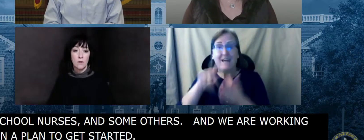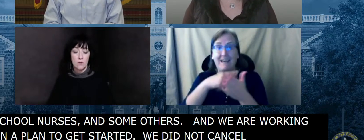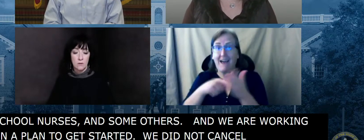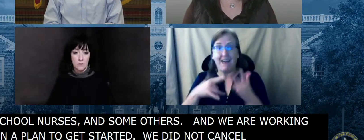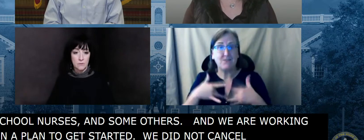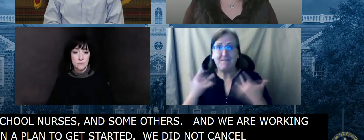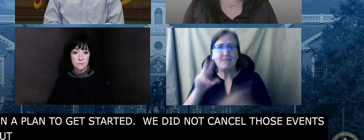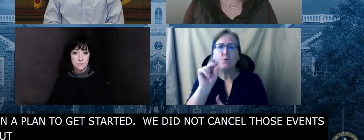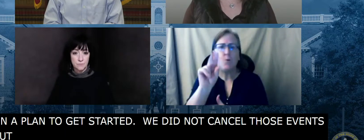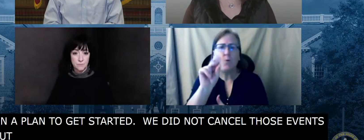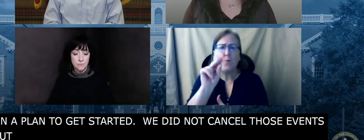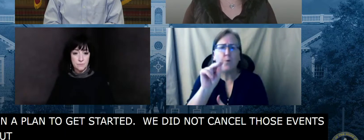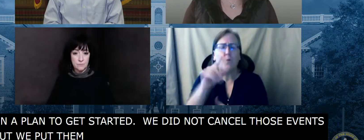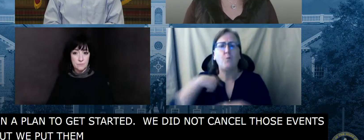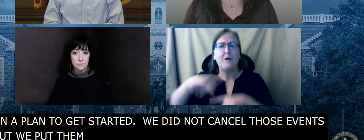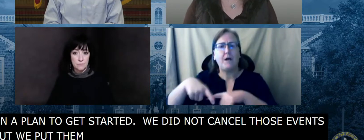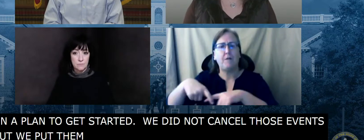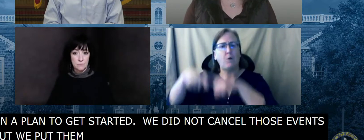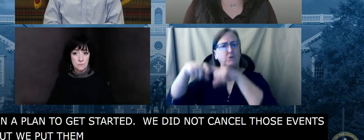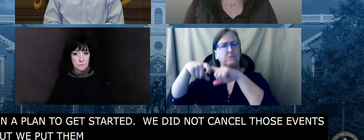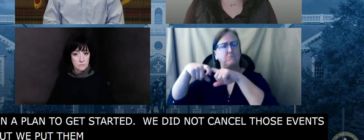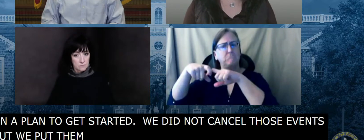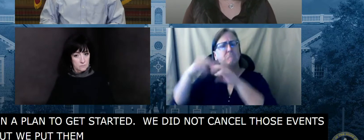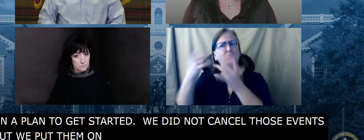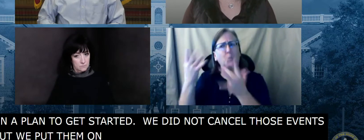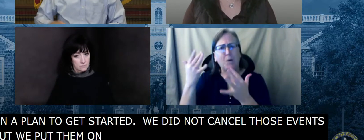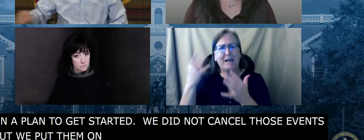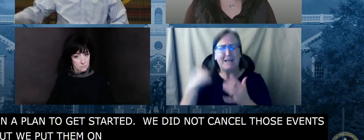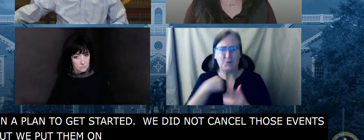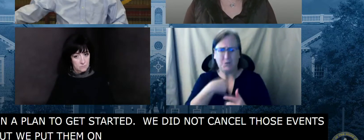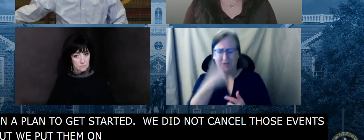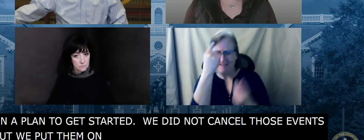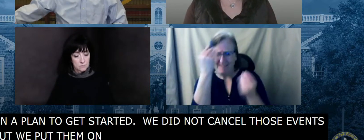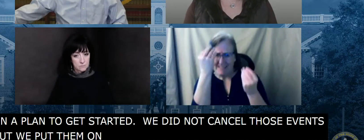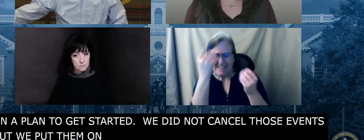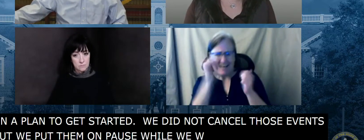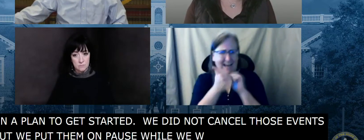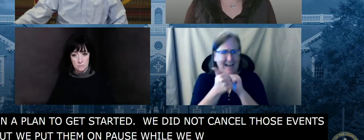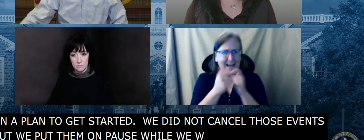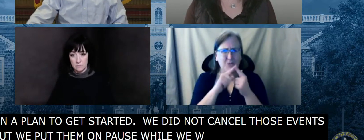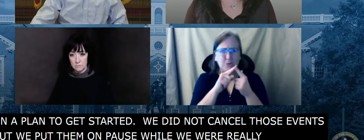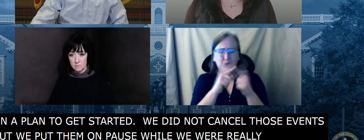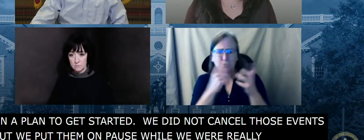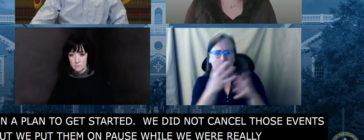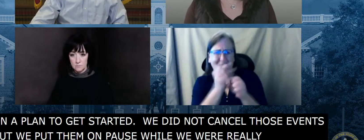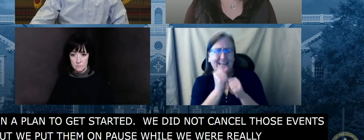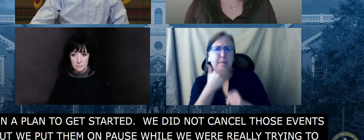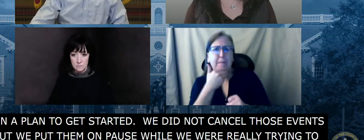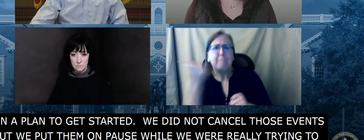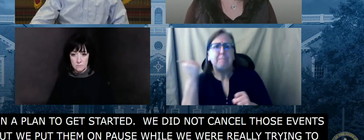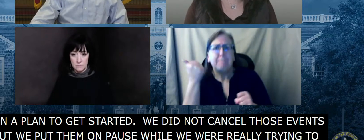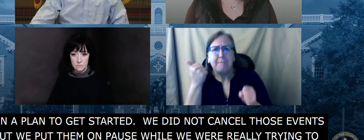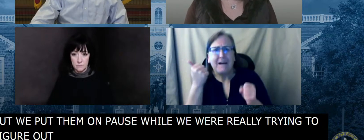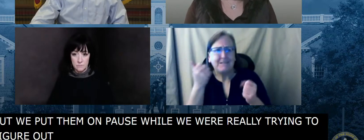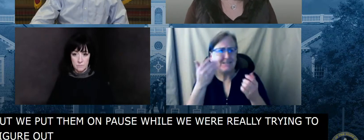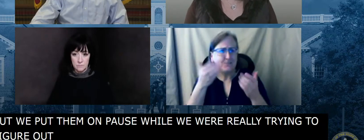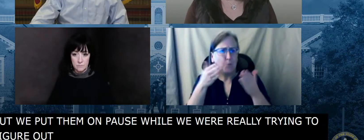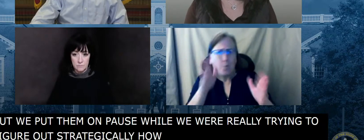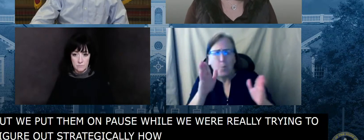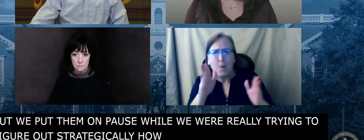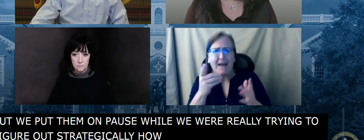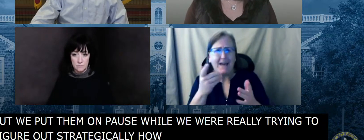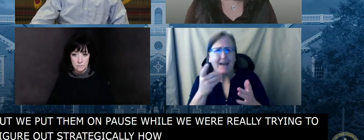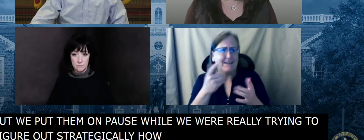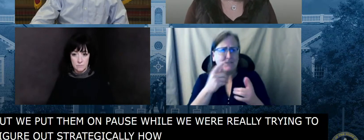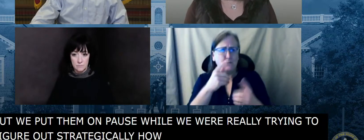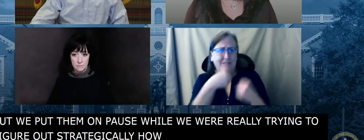on pause while we were really trying to figure out strategically, how do we maximize this scarce